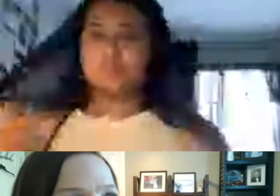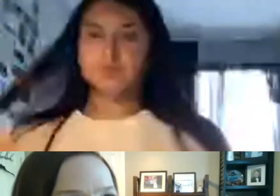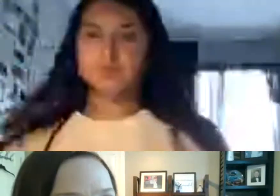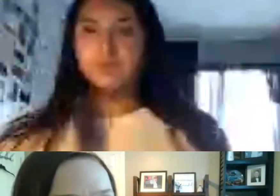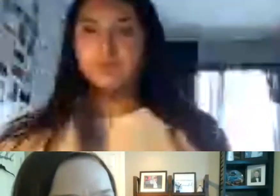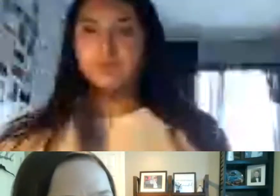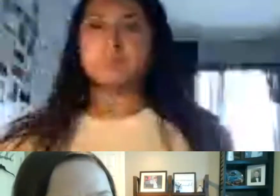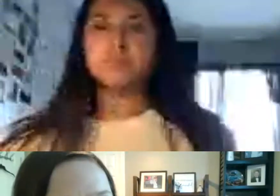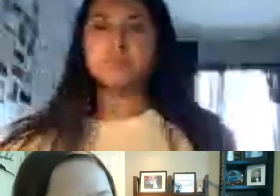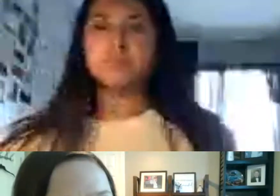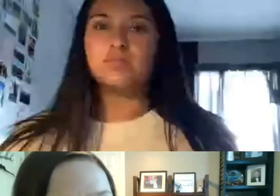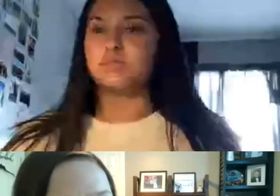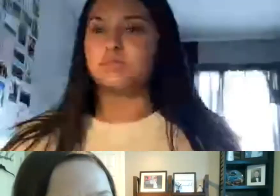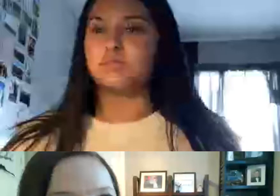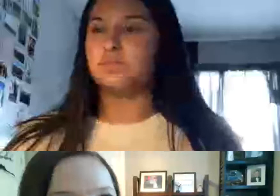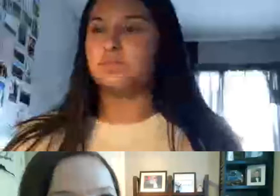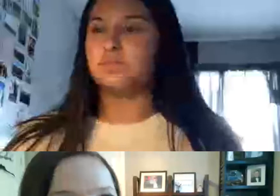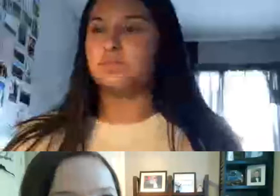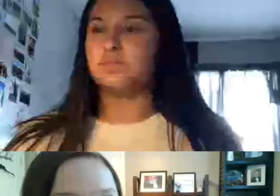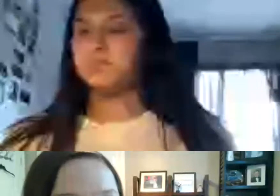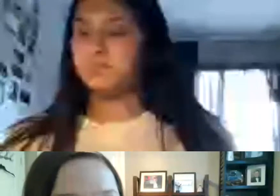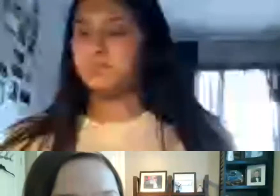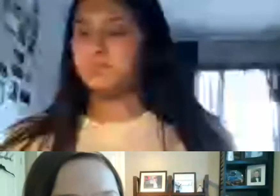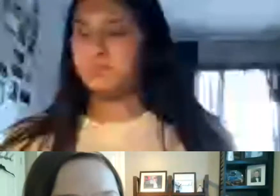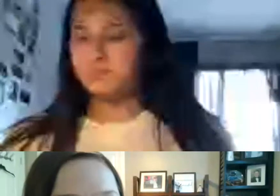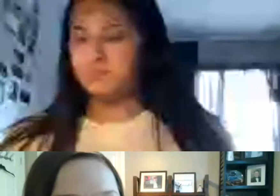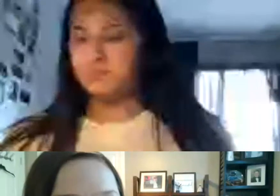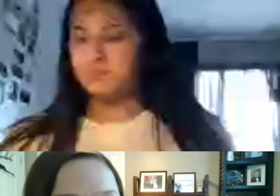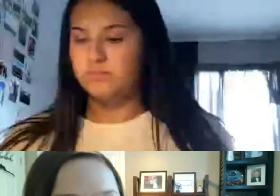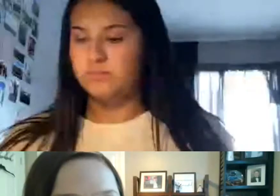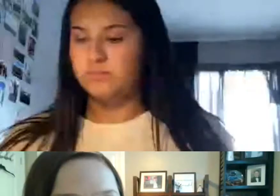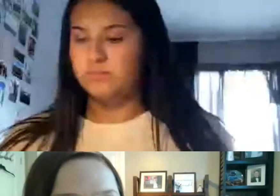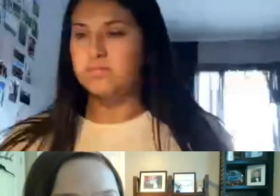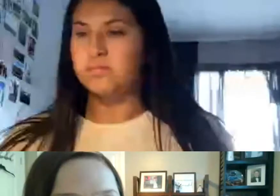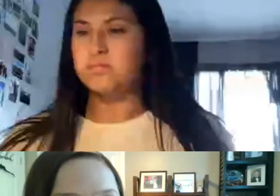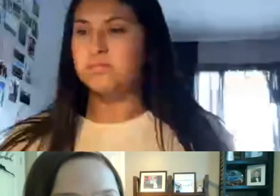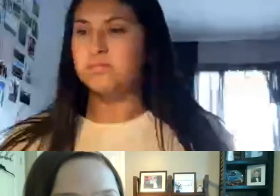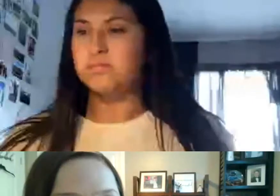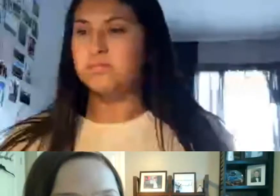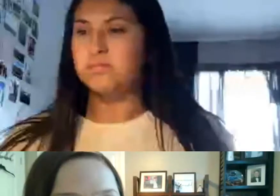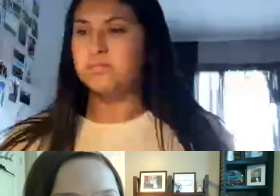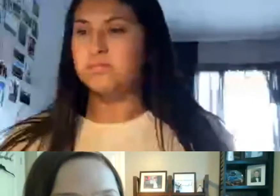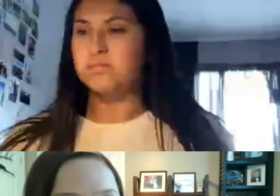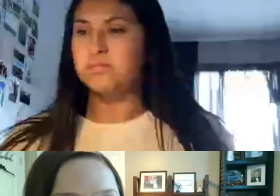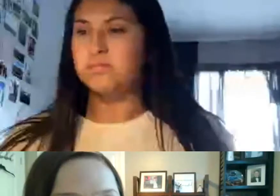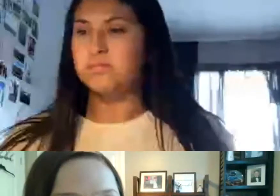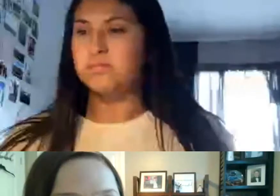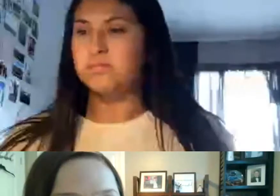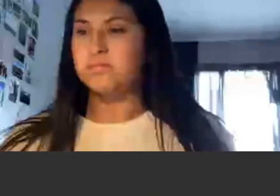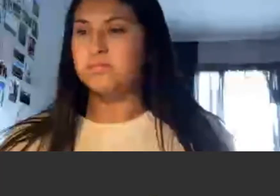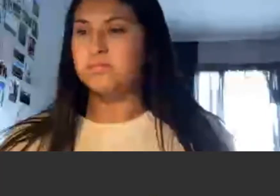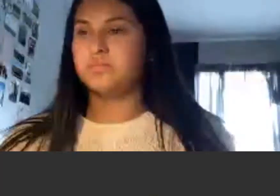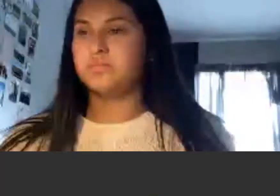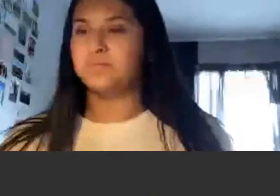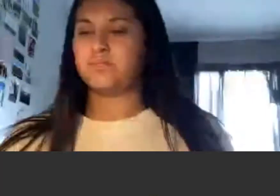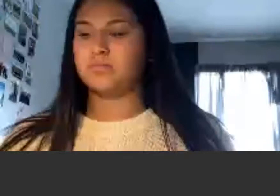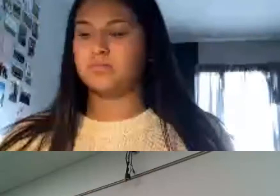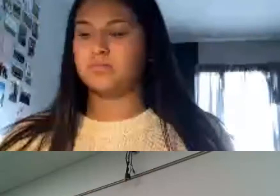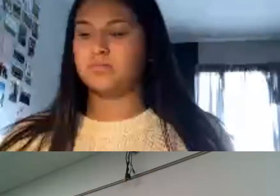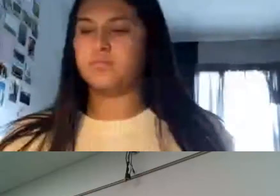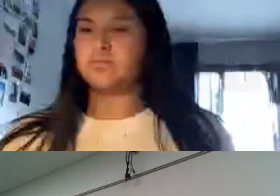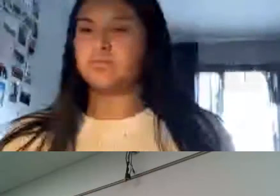Hello, I'm Logan Justice, and I will be a junior at Paul Lawrence Dunbar this year in Fayette County. I'm not for sure what my district is. I